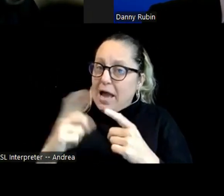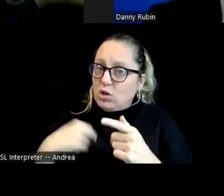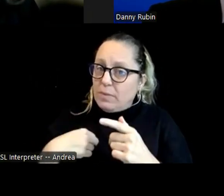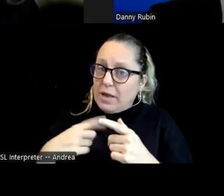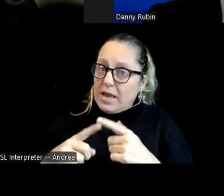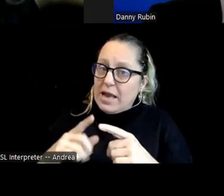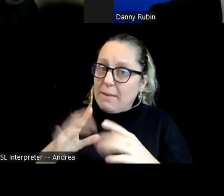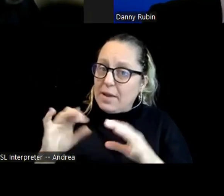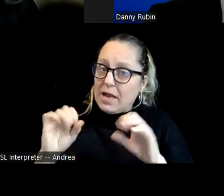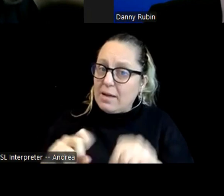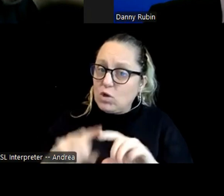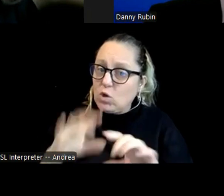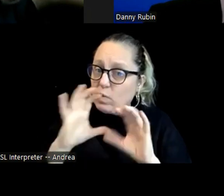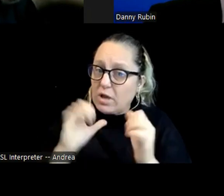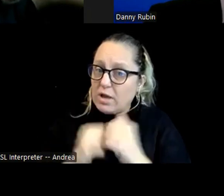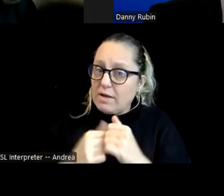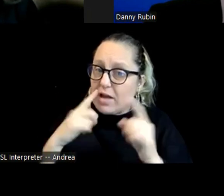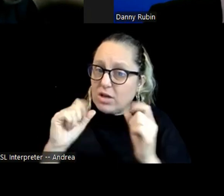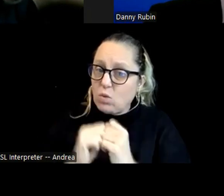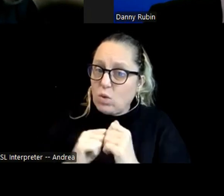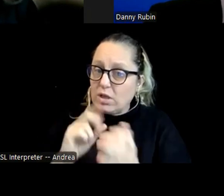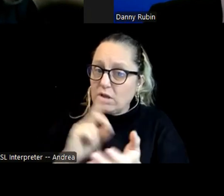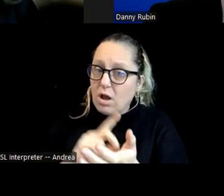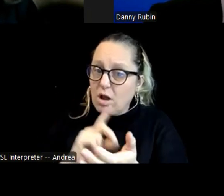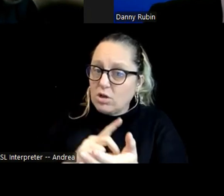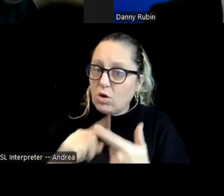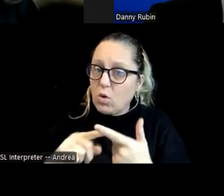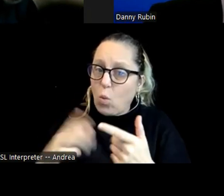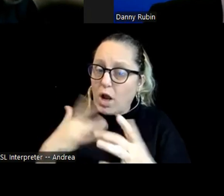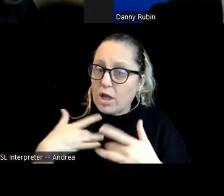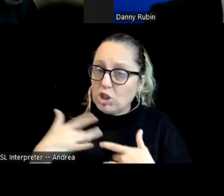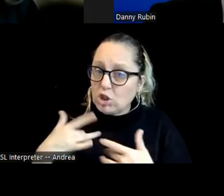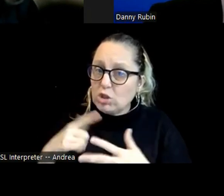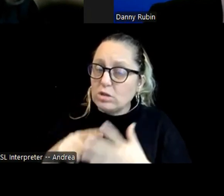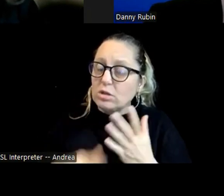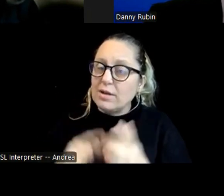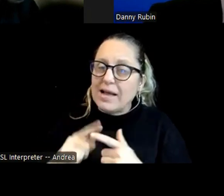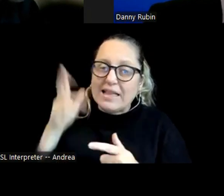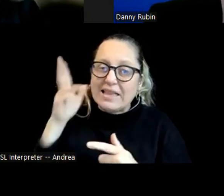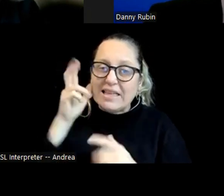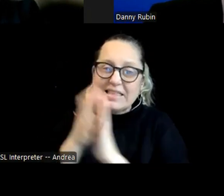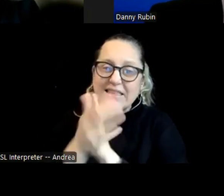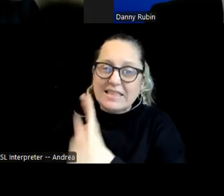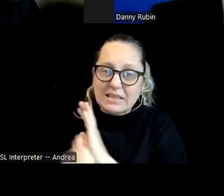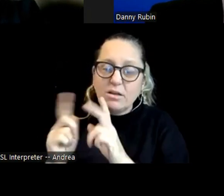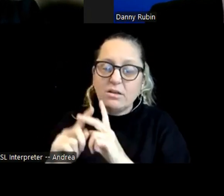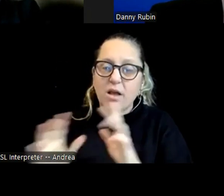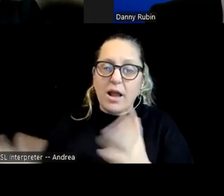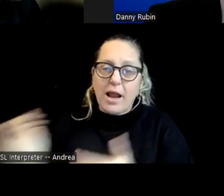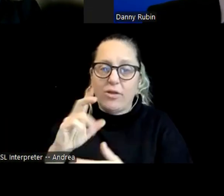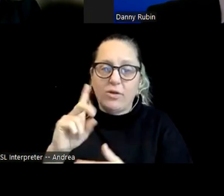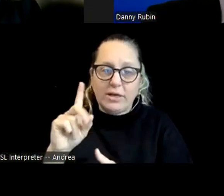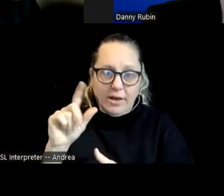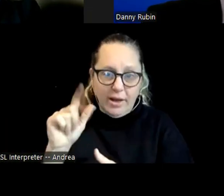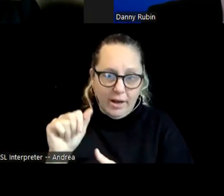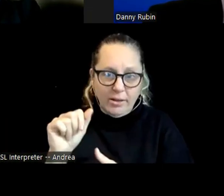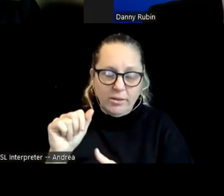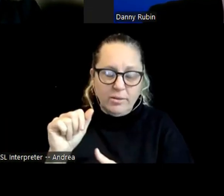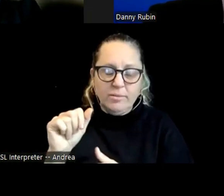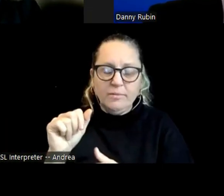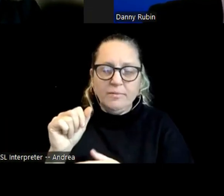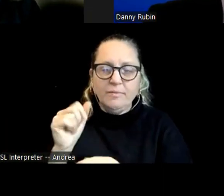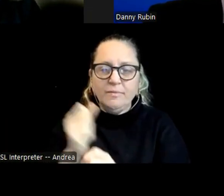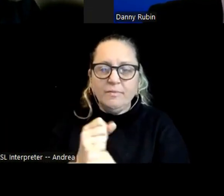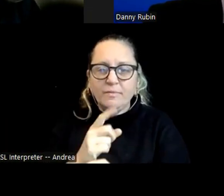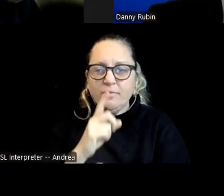communicate effectively to the doctor what those concerns are. So listening skills, gathering data, making sure that